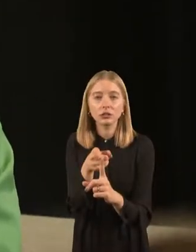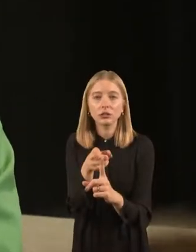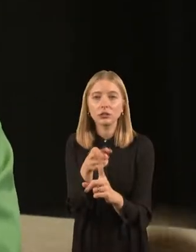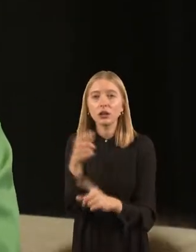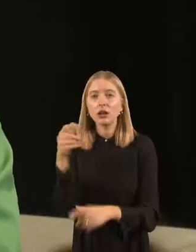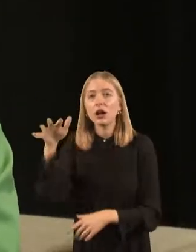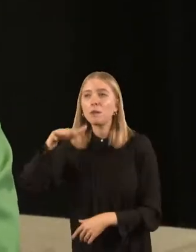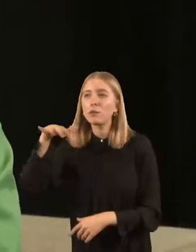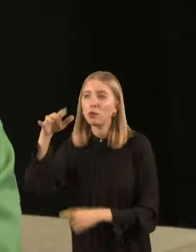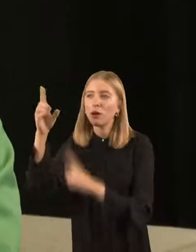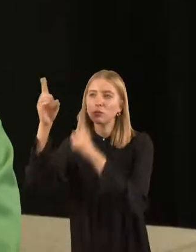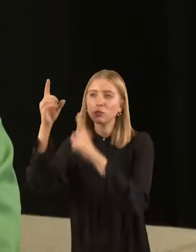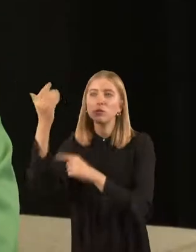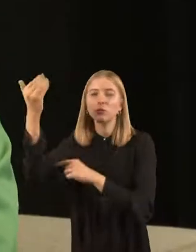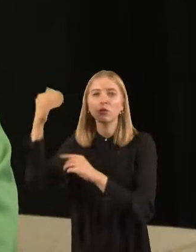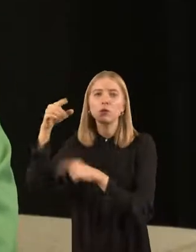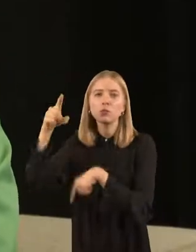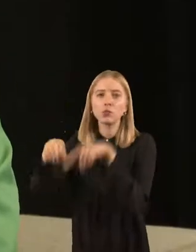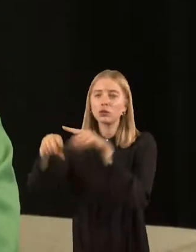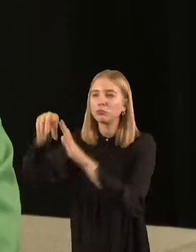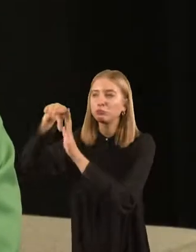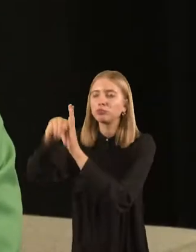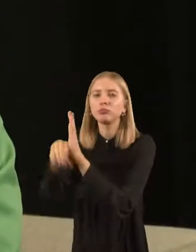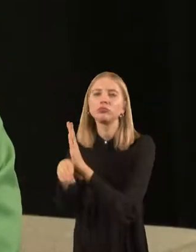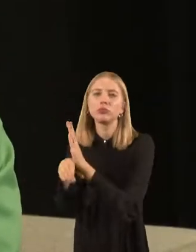businesses, and also